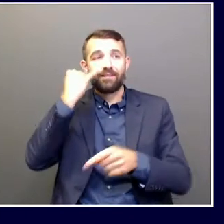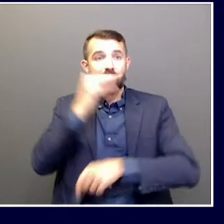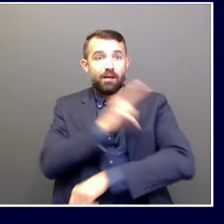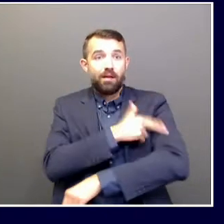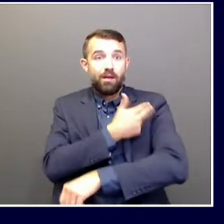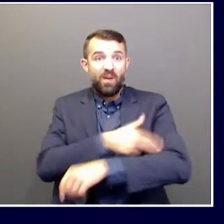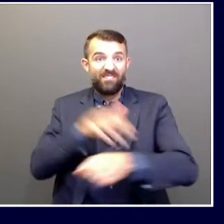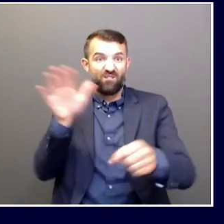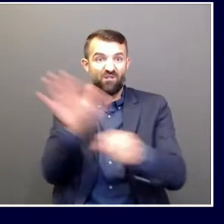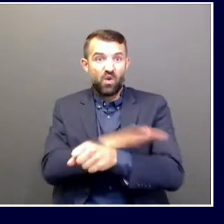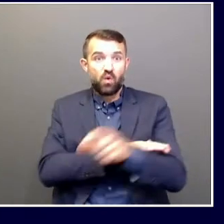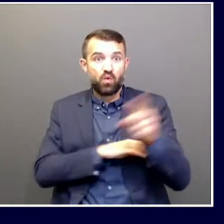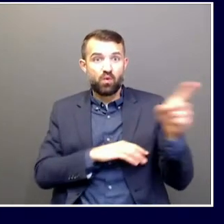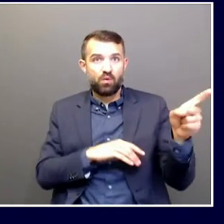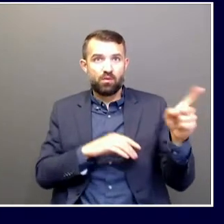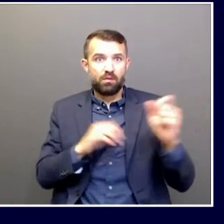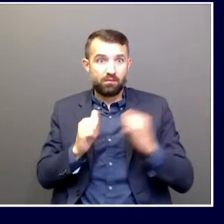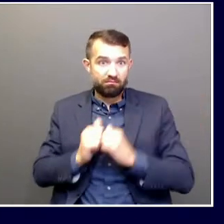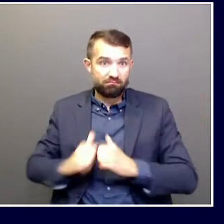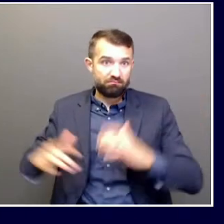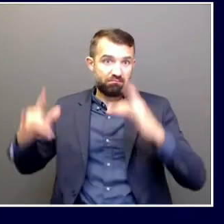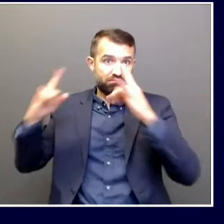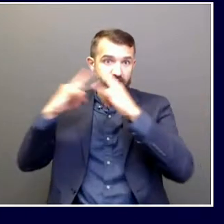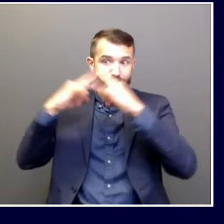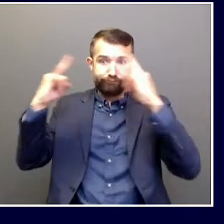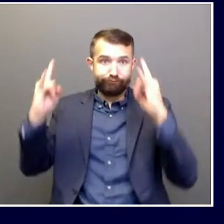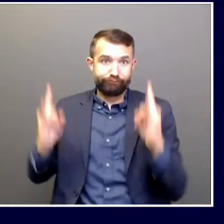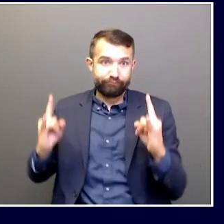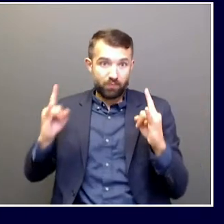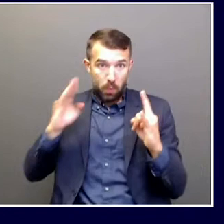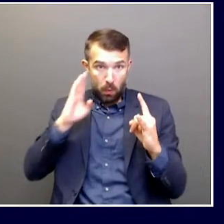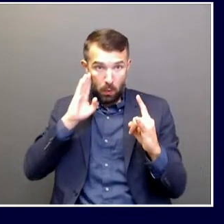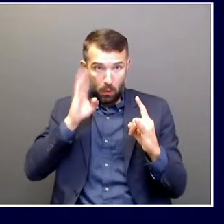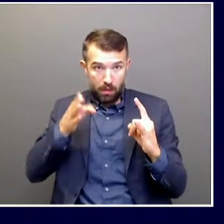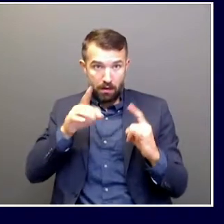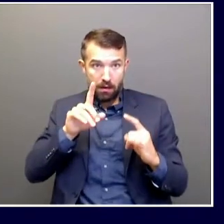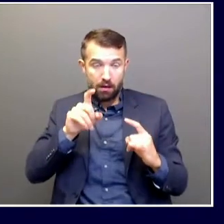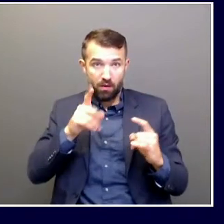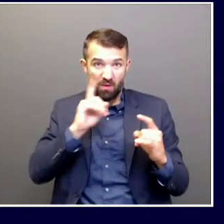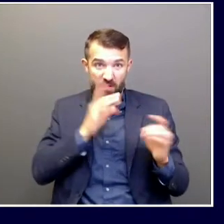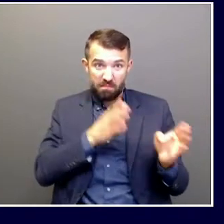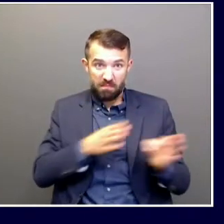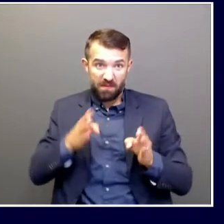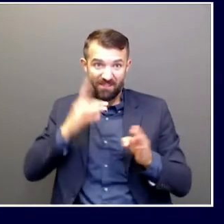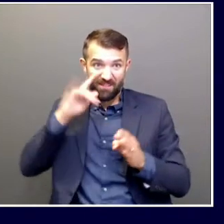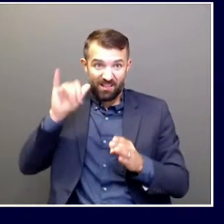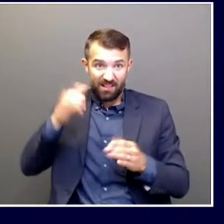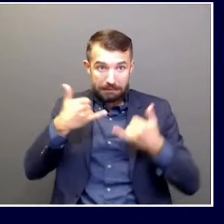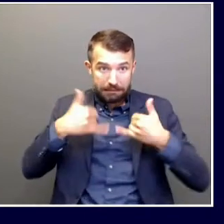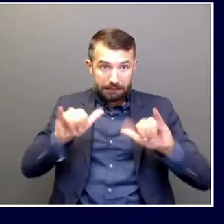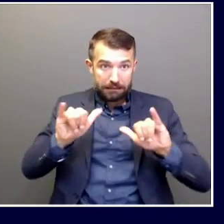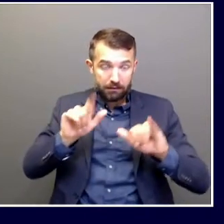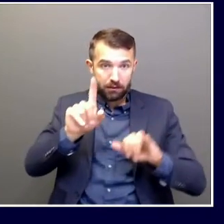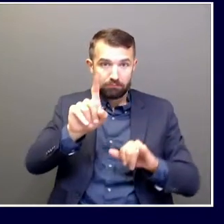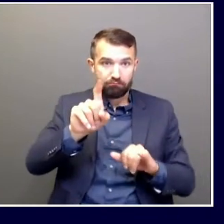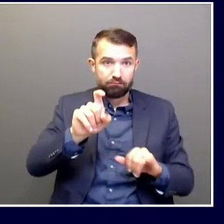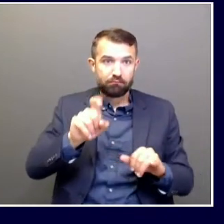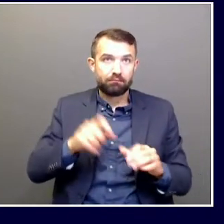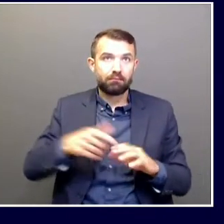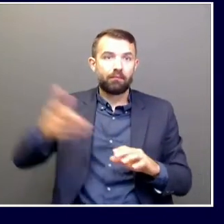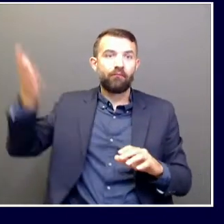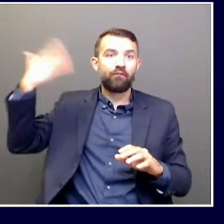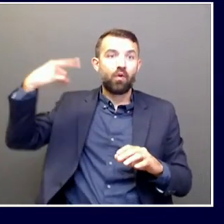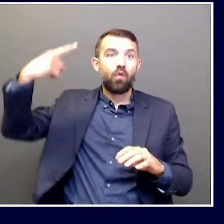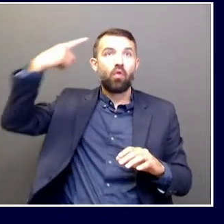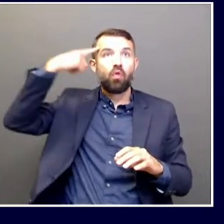considered, and I guess I would just wonder where they might be, thinking that a lot of the spaces where they were previously are probably occupied, like